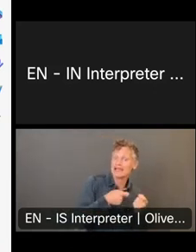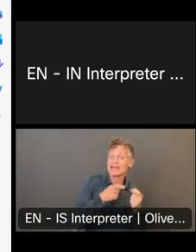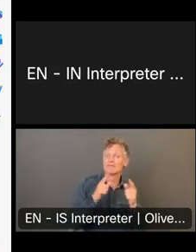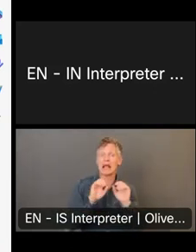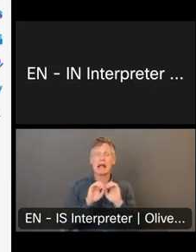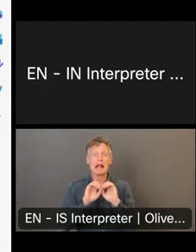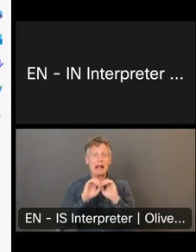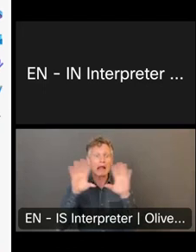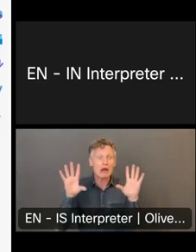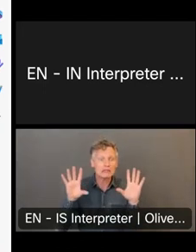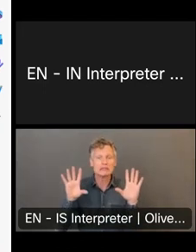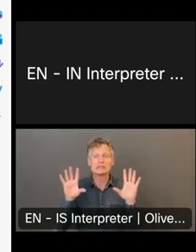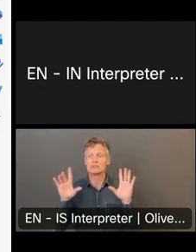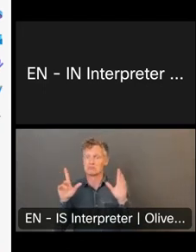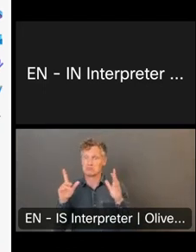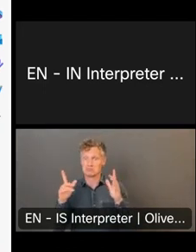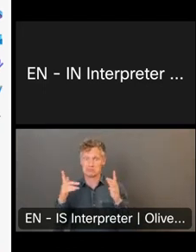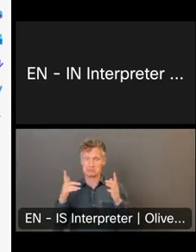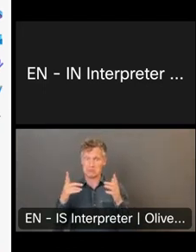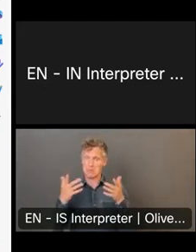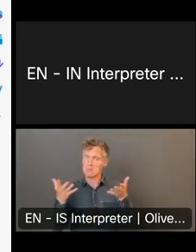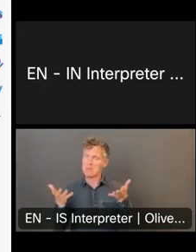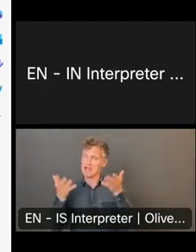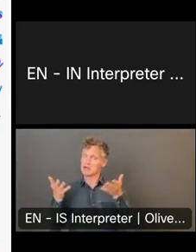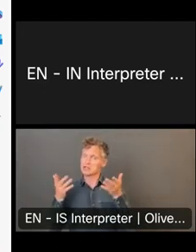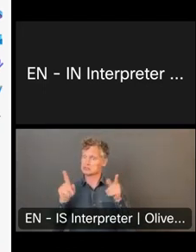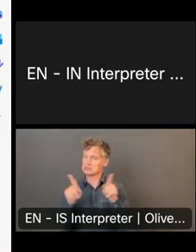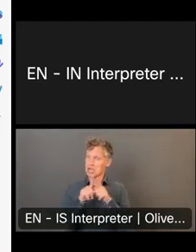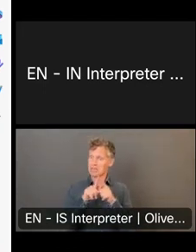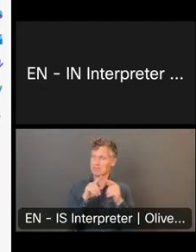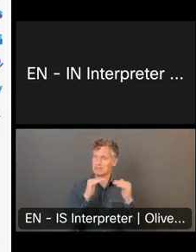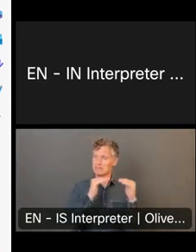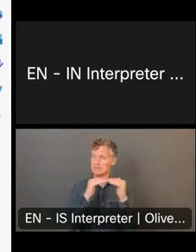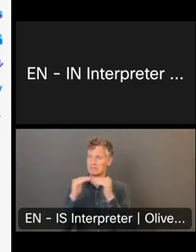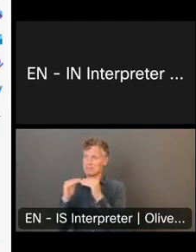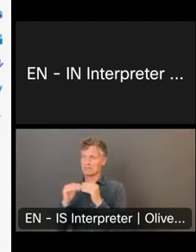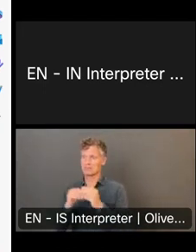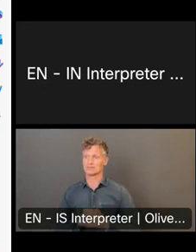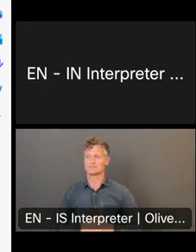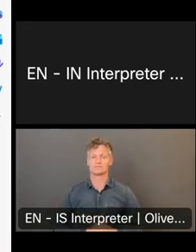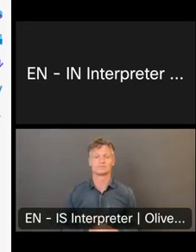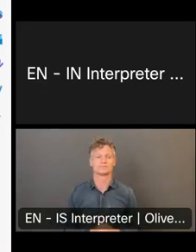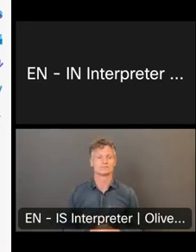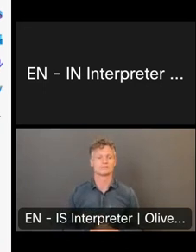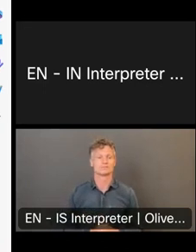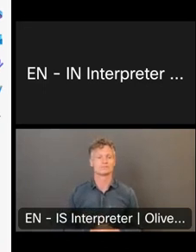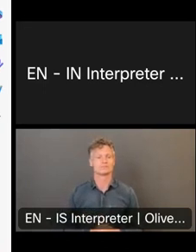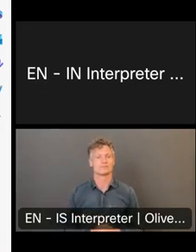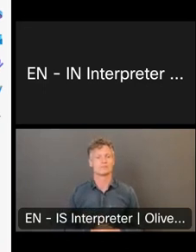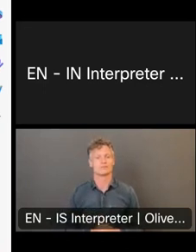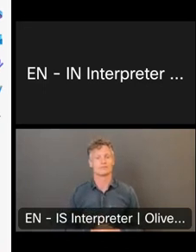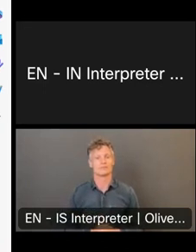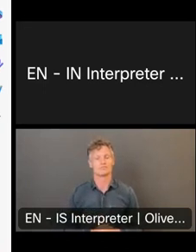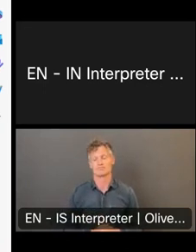where emotional coloration has been achieved at the expense of economy or clarity or both. I don't see them as all on the